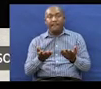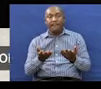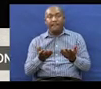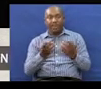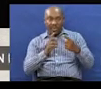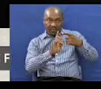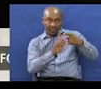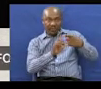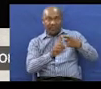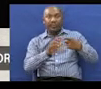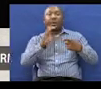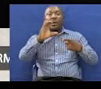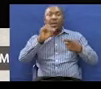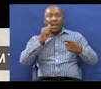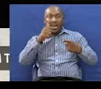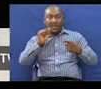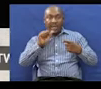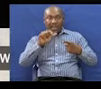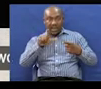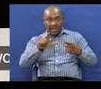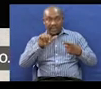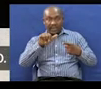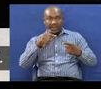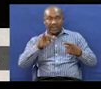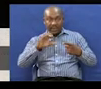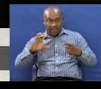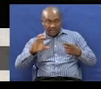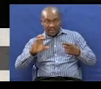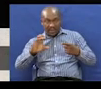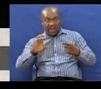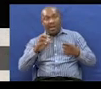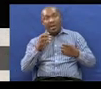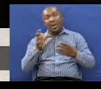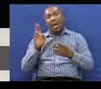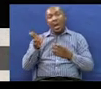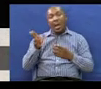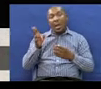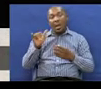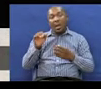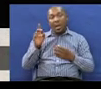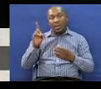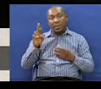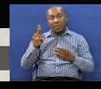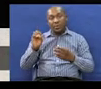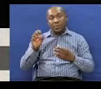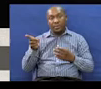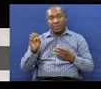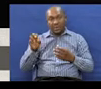catalytic decomposition of hydrogen peroxide using manganese 4 oxide. Another method, it